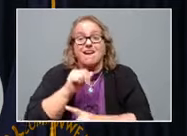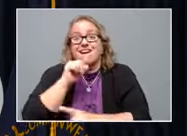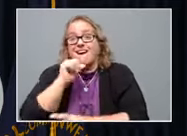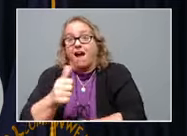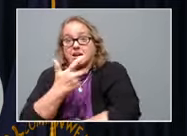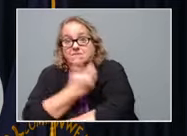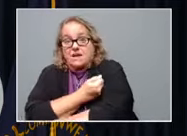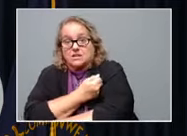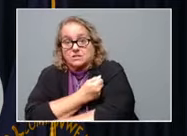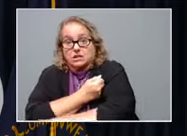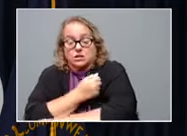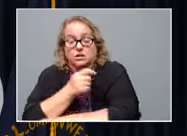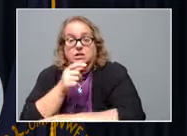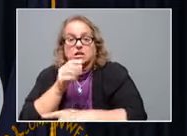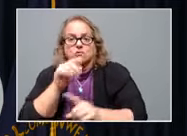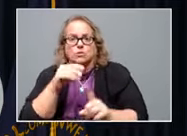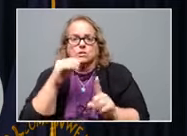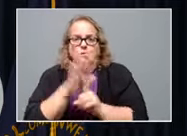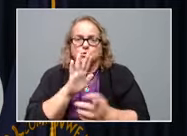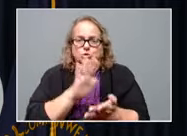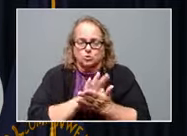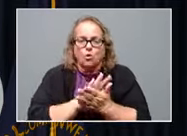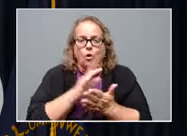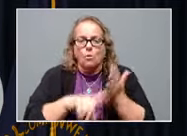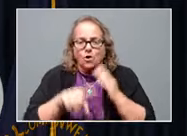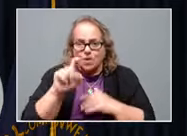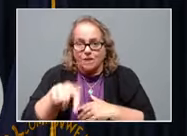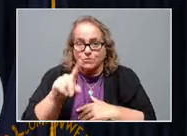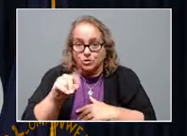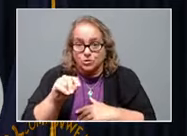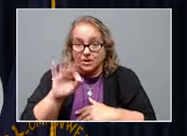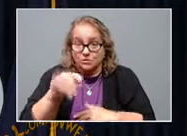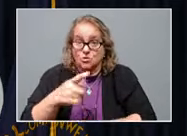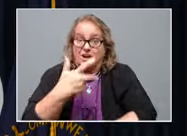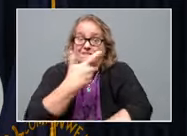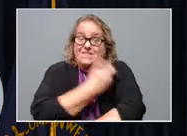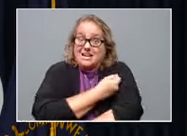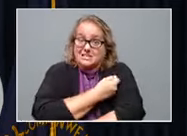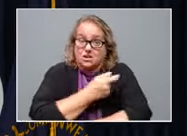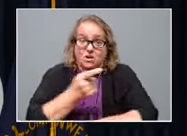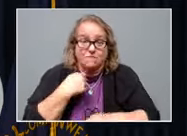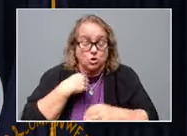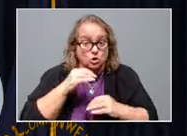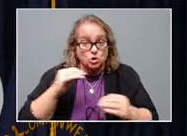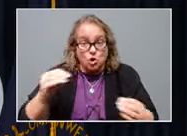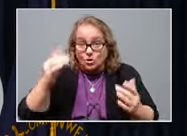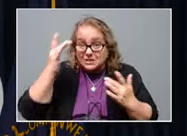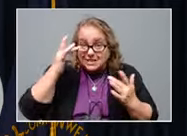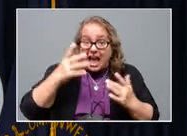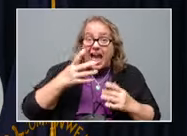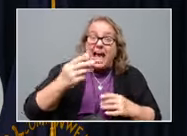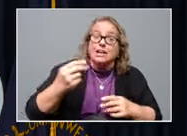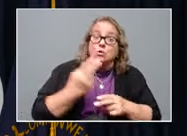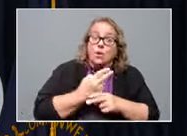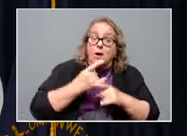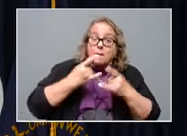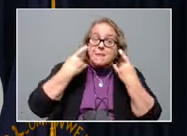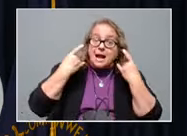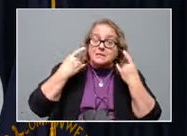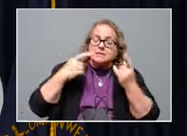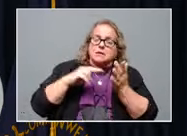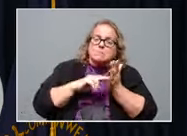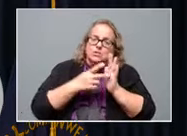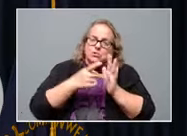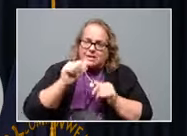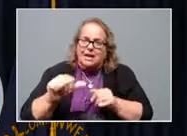have to do. If you are vaccinated and you have no symptoms and you're wearing a mask, it means that you can stay